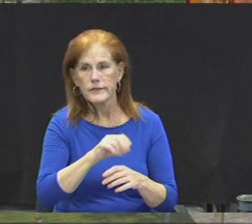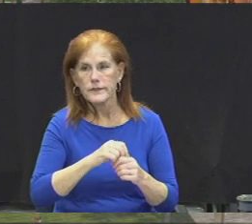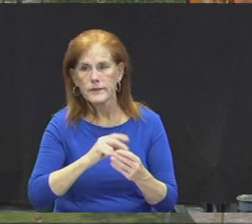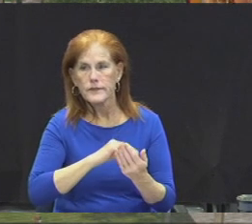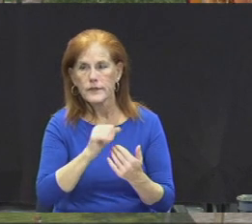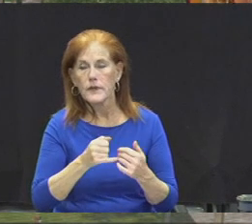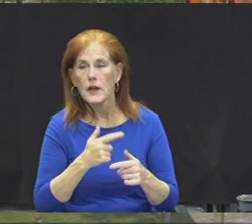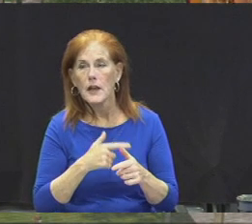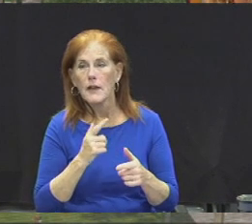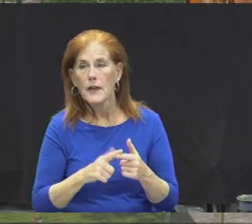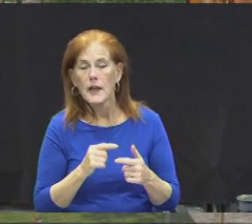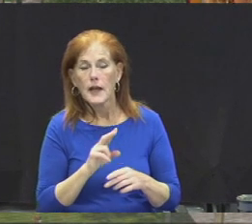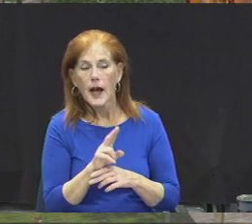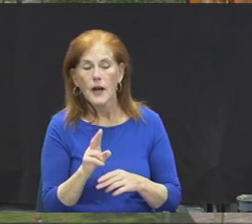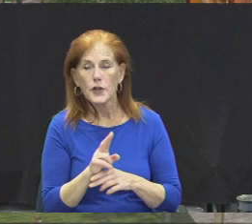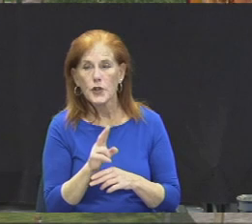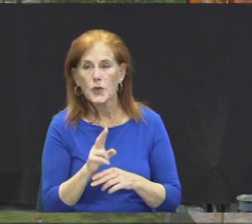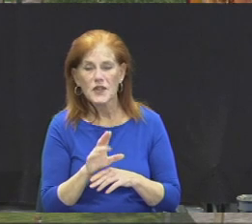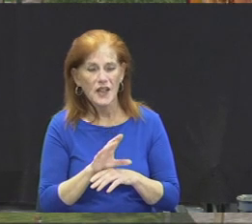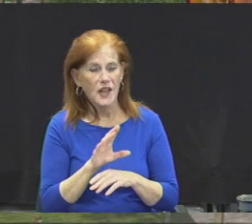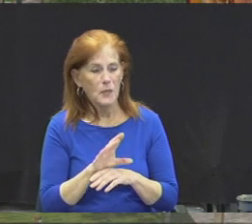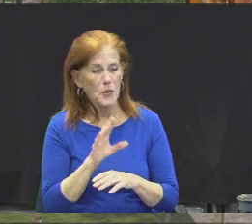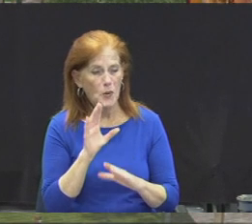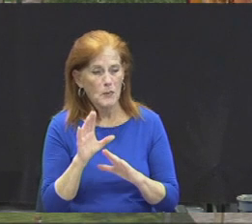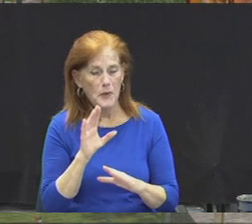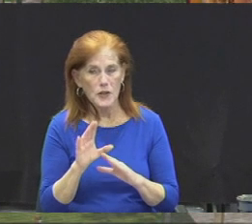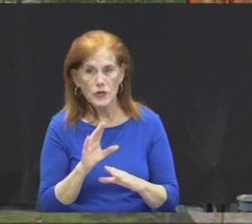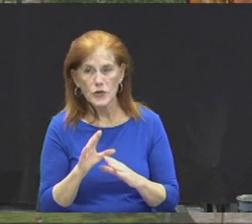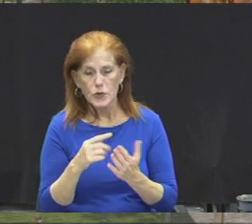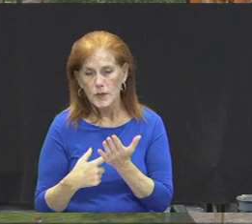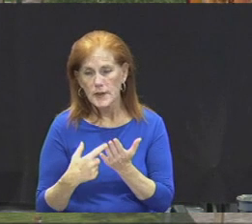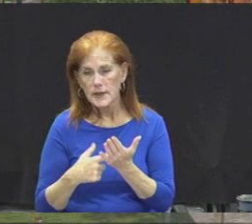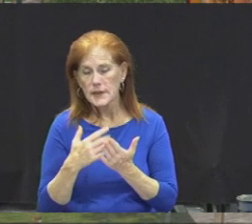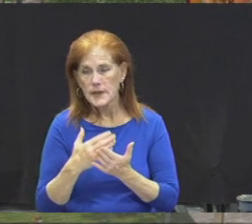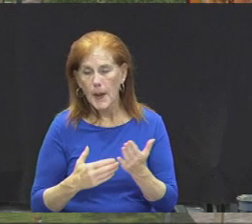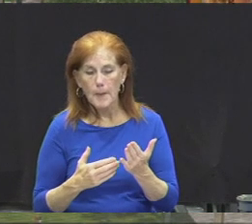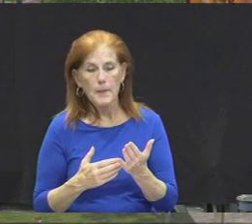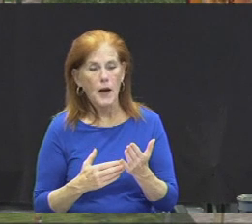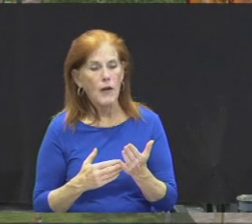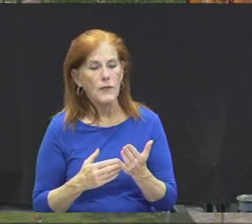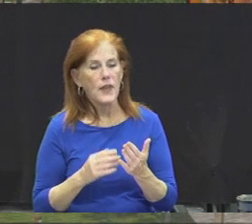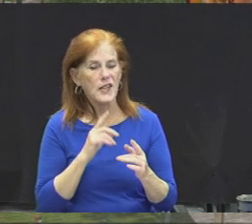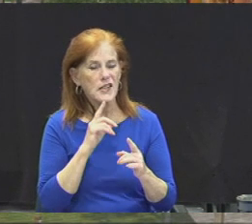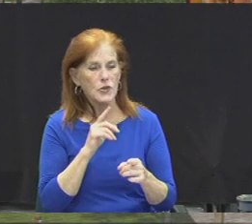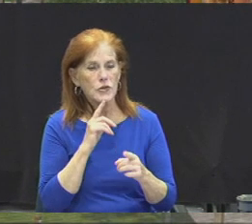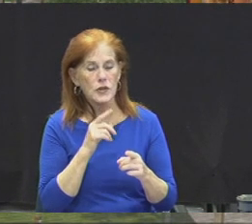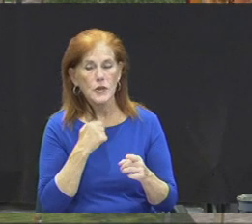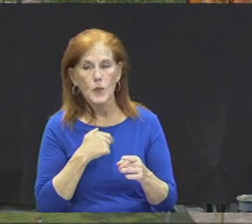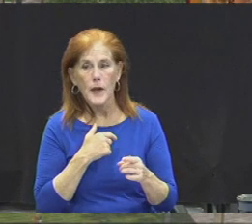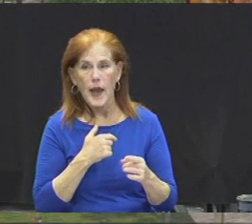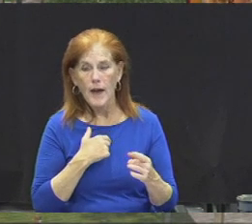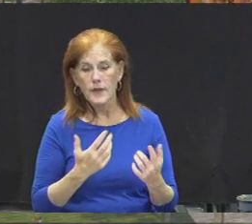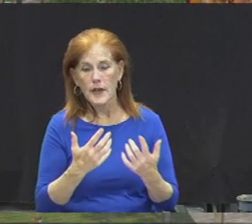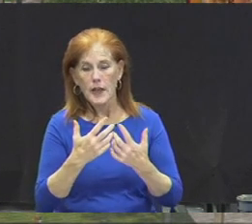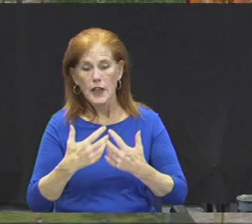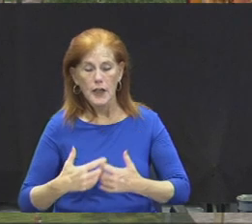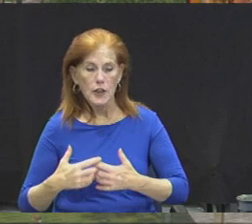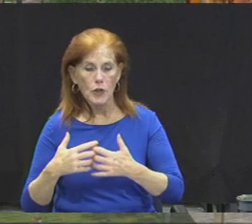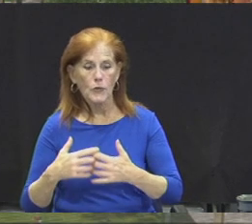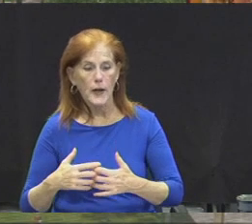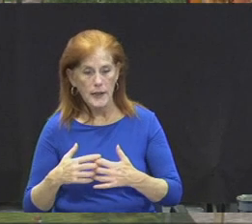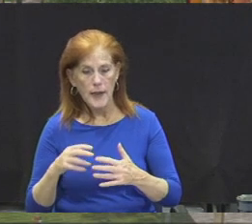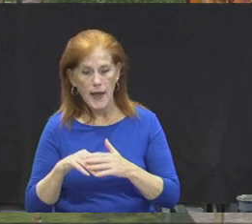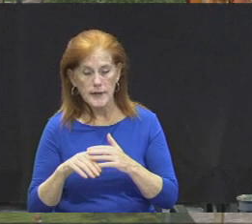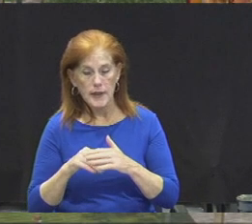what I'll do is I'll then use the renderings to kind of speak to some of the individual solutions that we've come up with that integrate access for